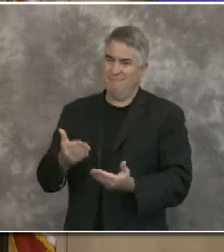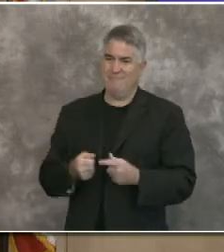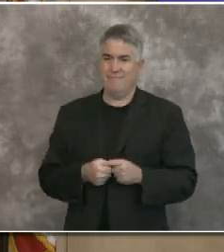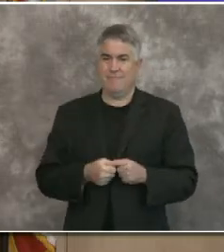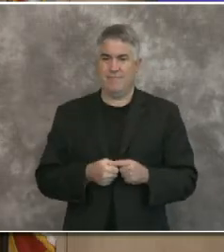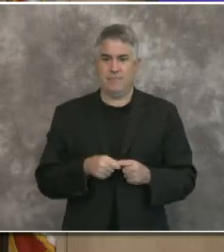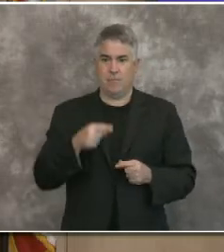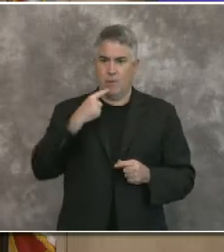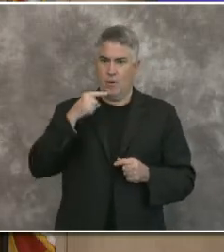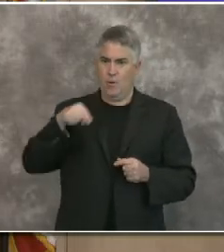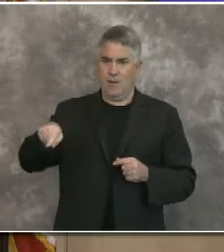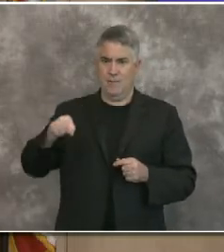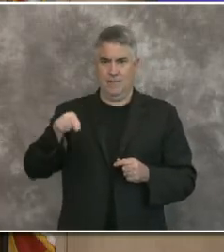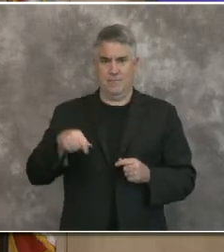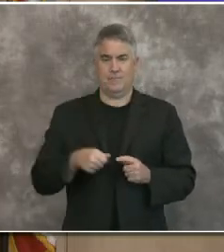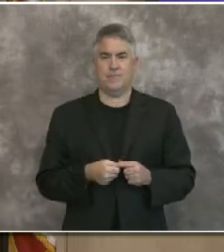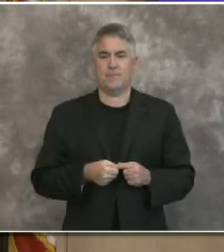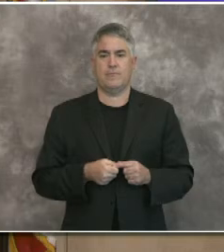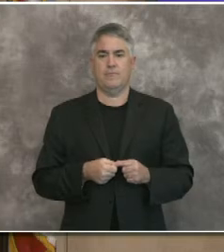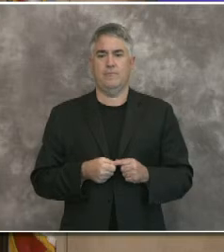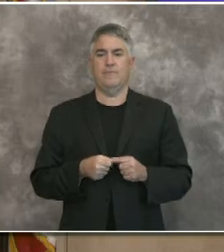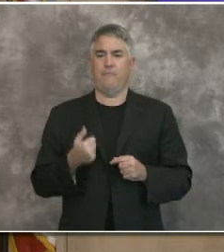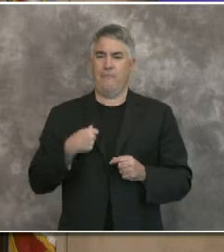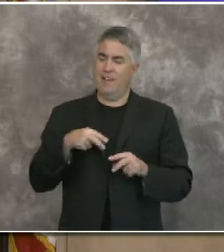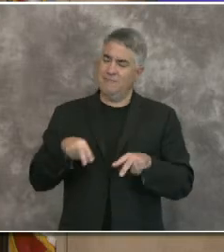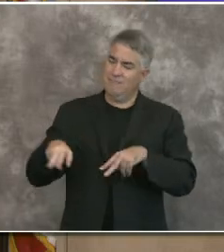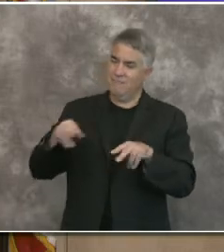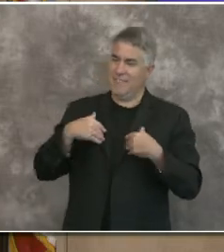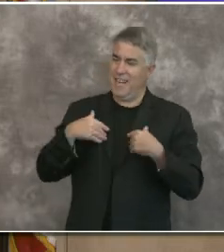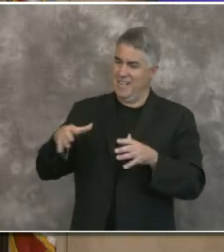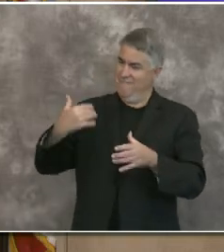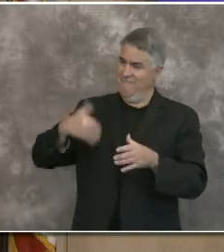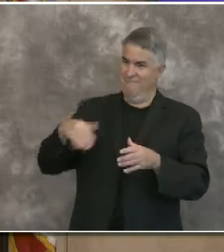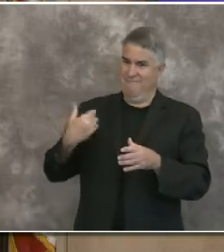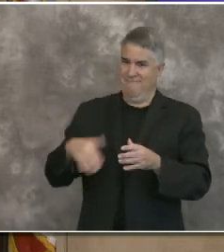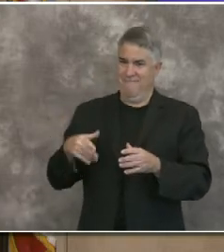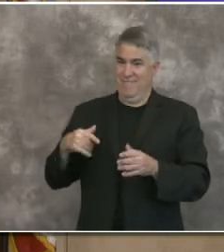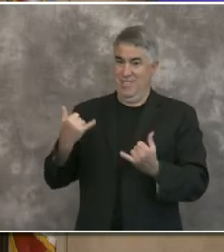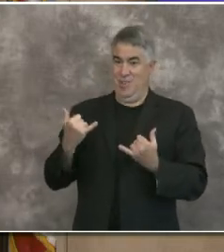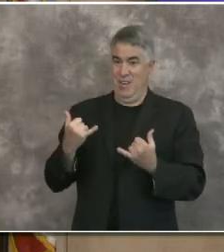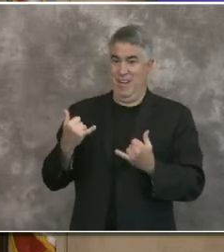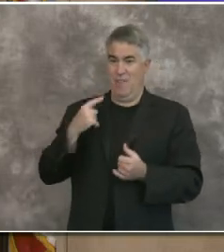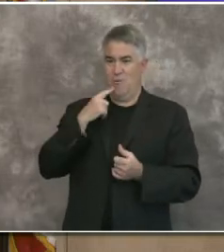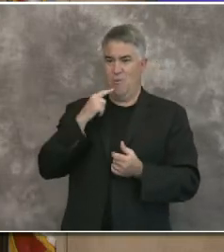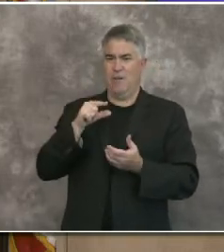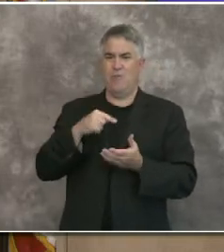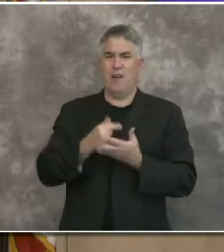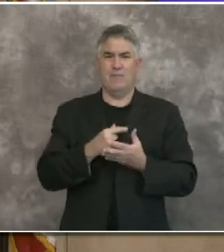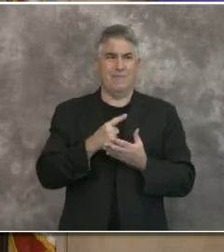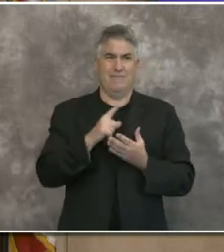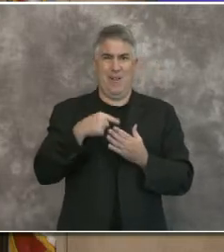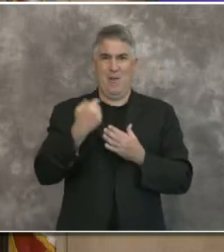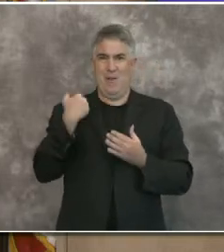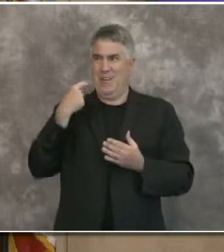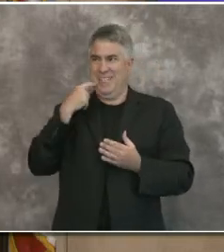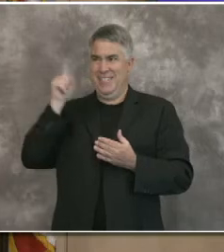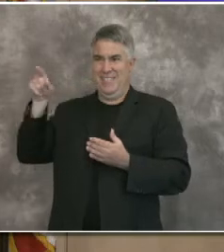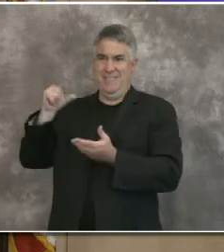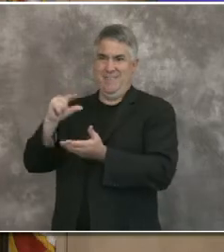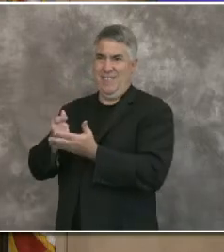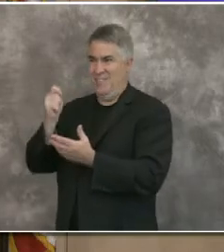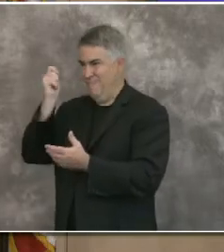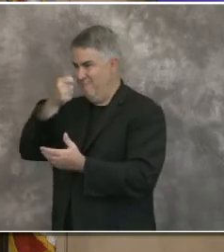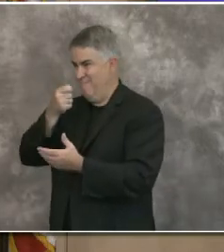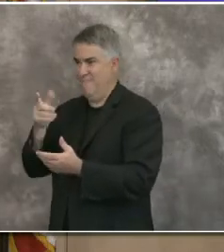look in the new deputies that graduated just about an hour ago. And the one thing I see in